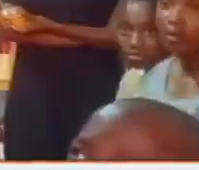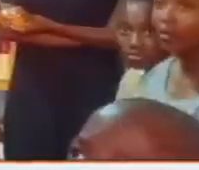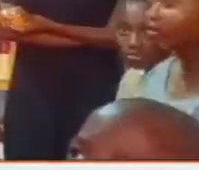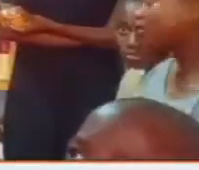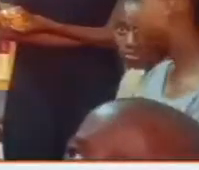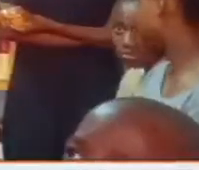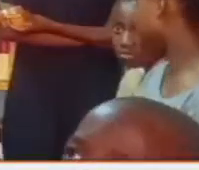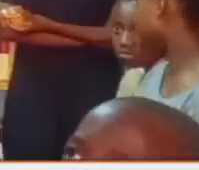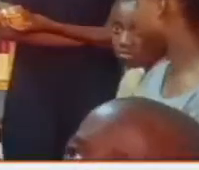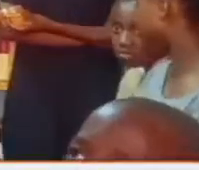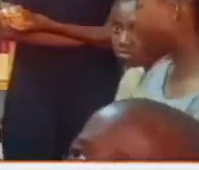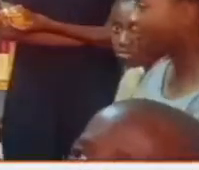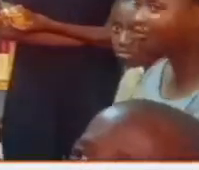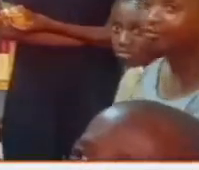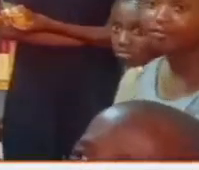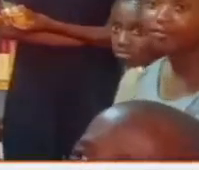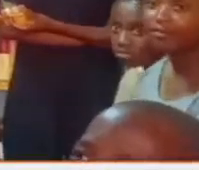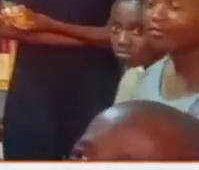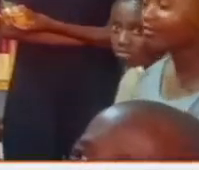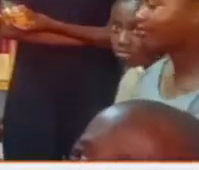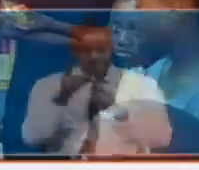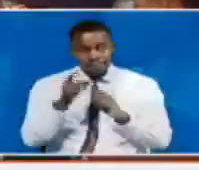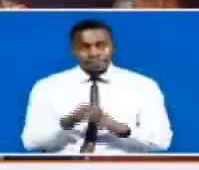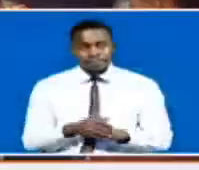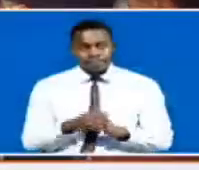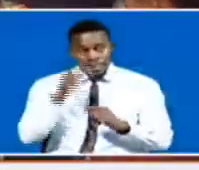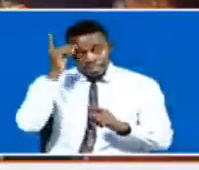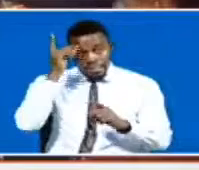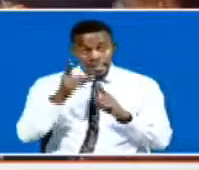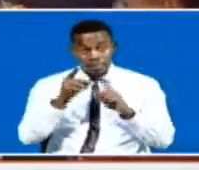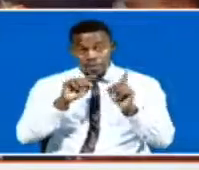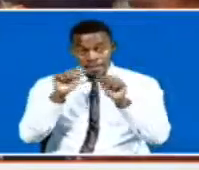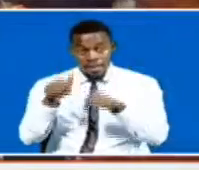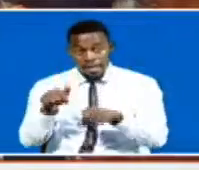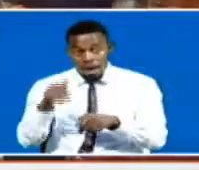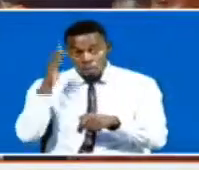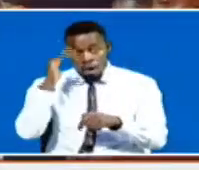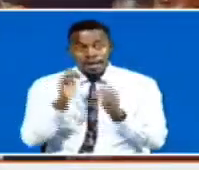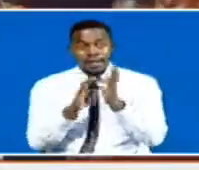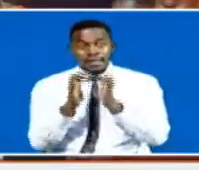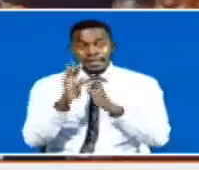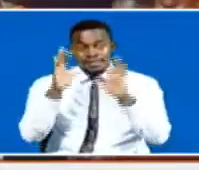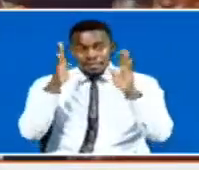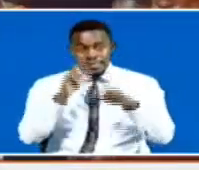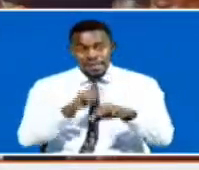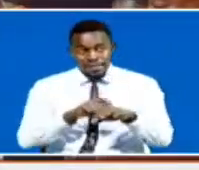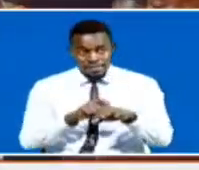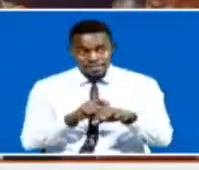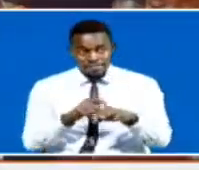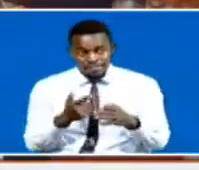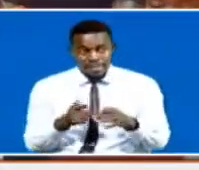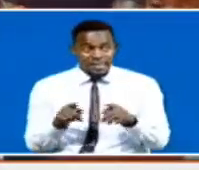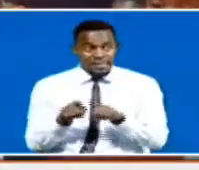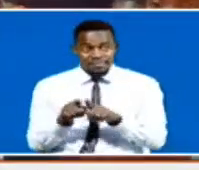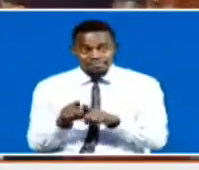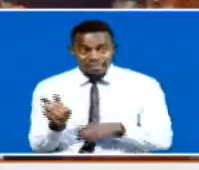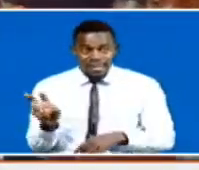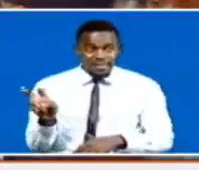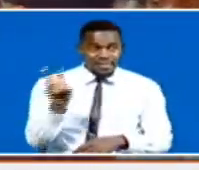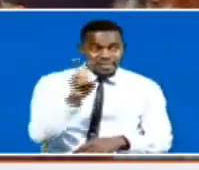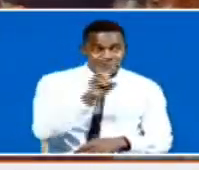I decided to come here today because it's Christmas time and I wanted to see Maisa, which is her friend